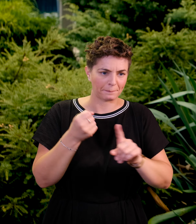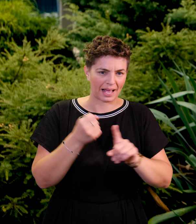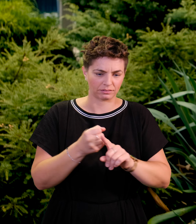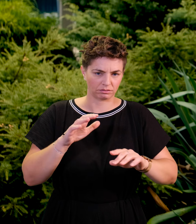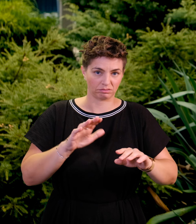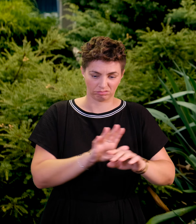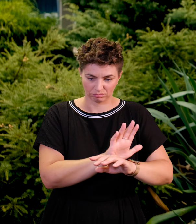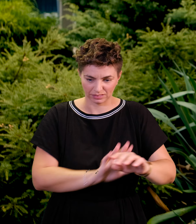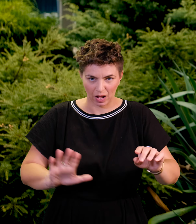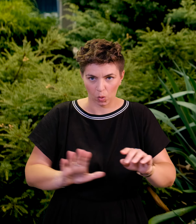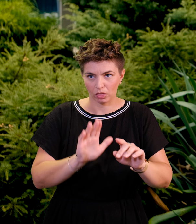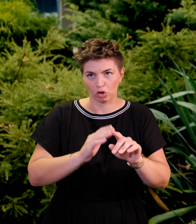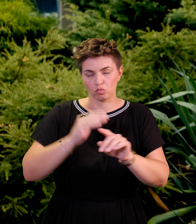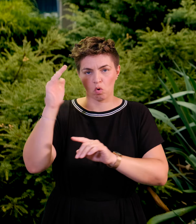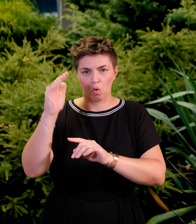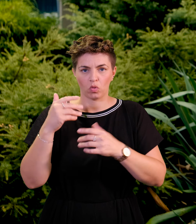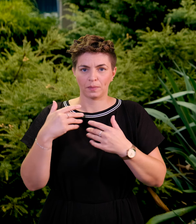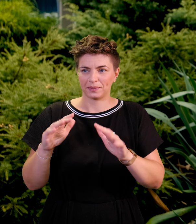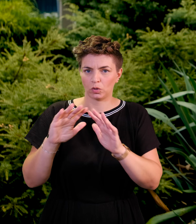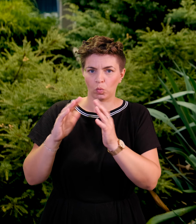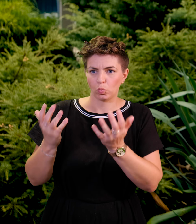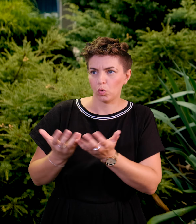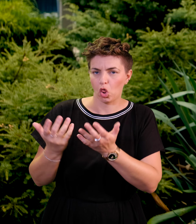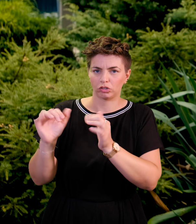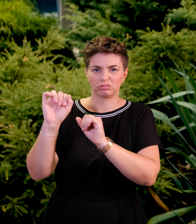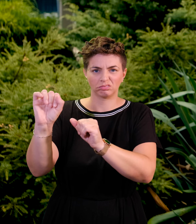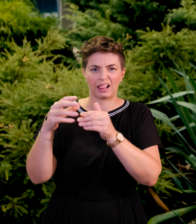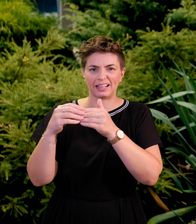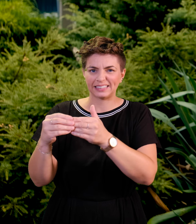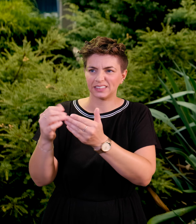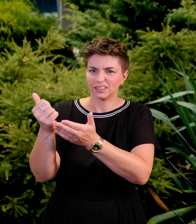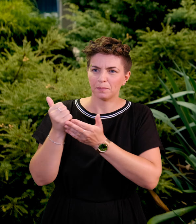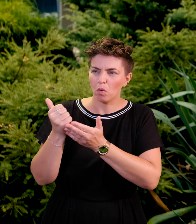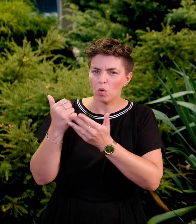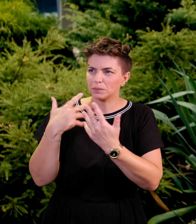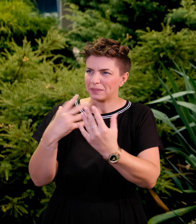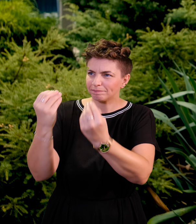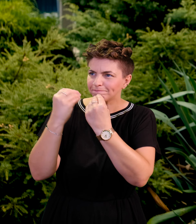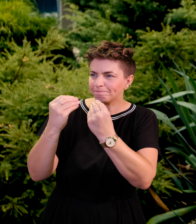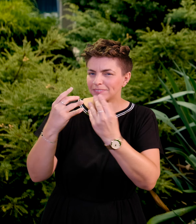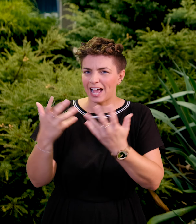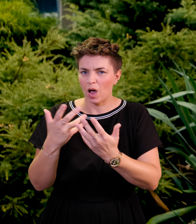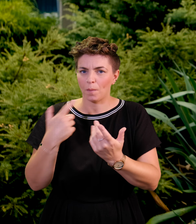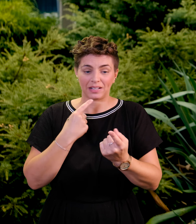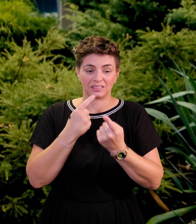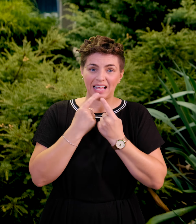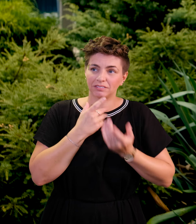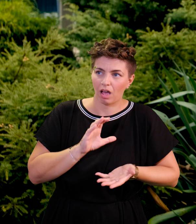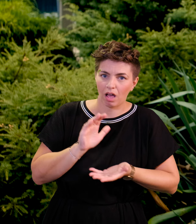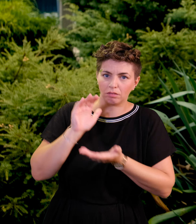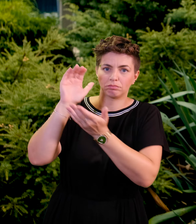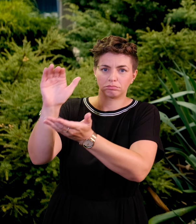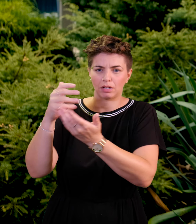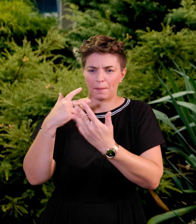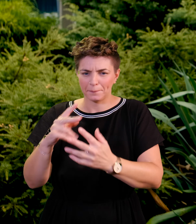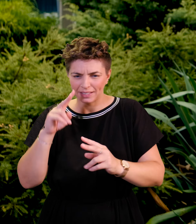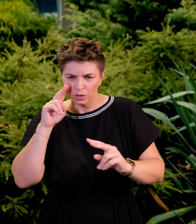leading professional organisation to support us in our work. They have taken all of our data and they have run